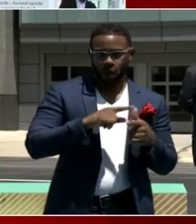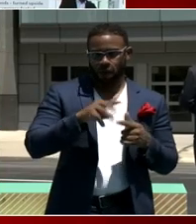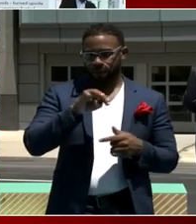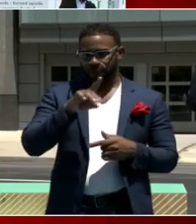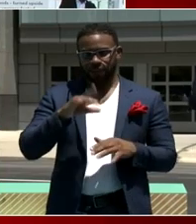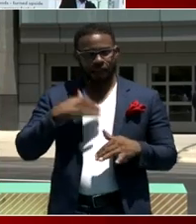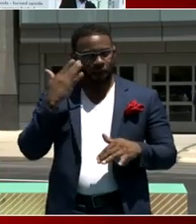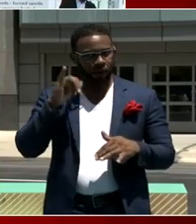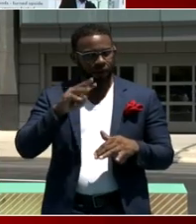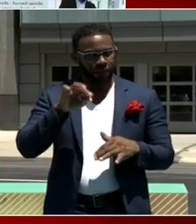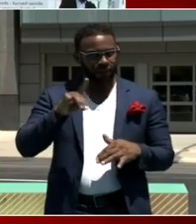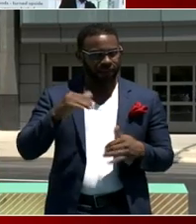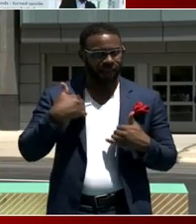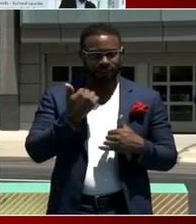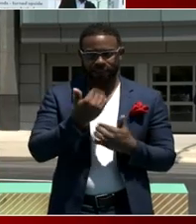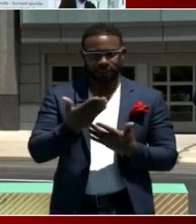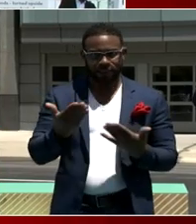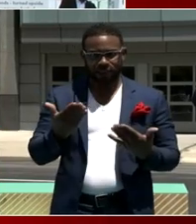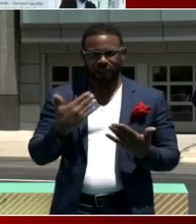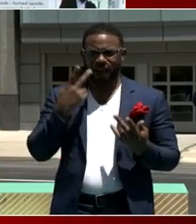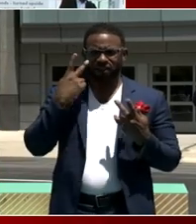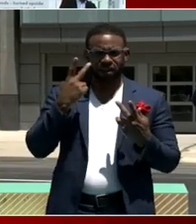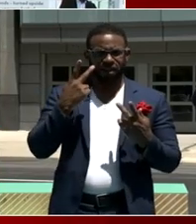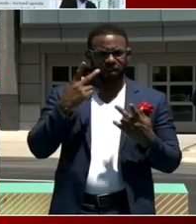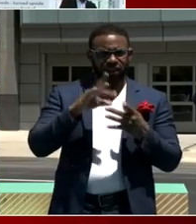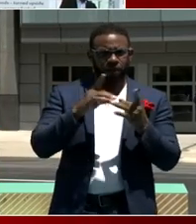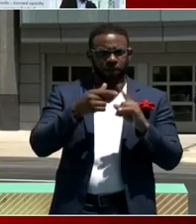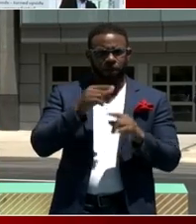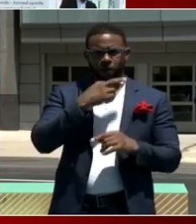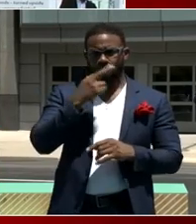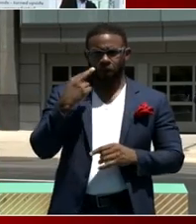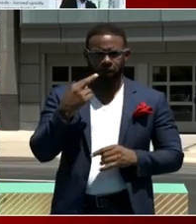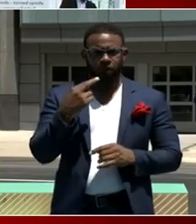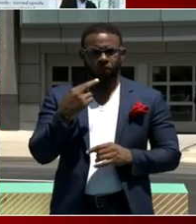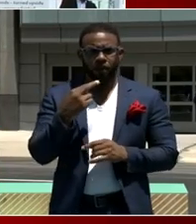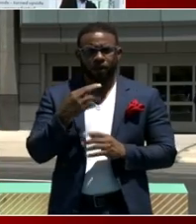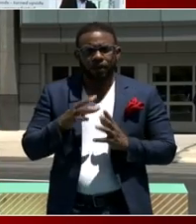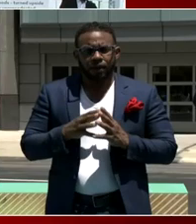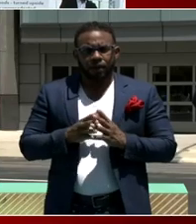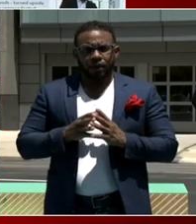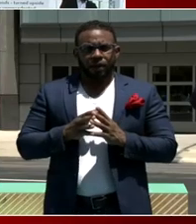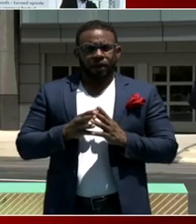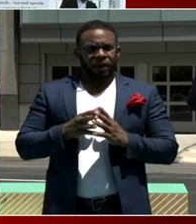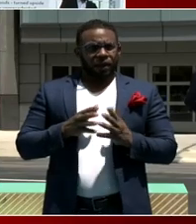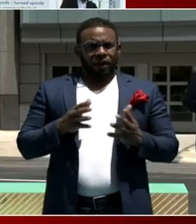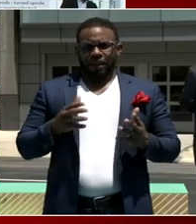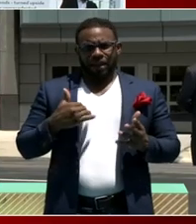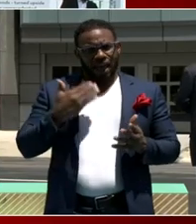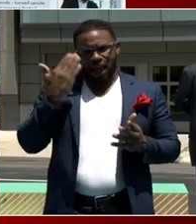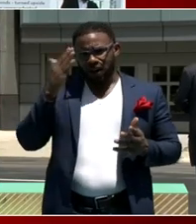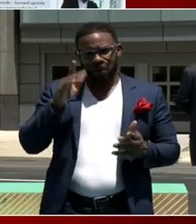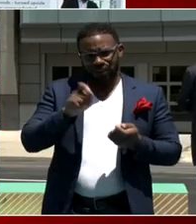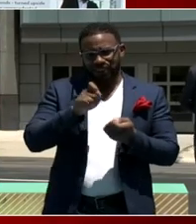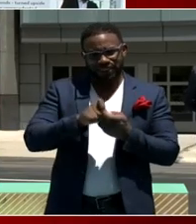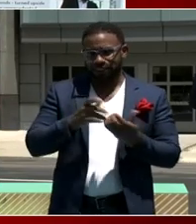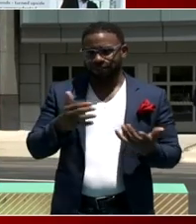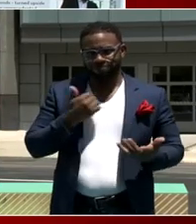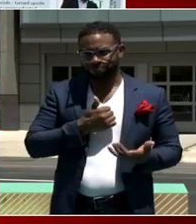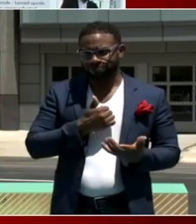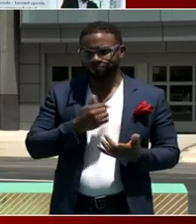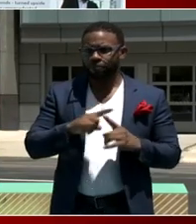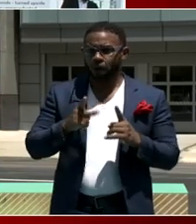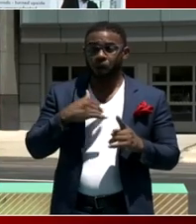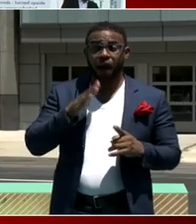MPD. I don't know that MPD has anything. I saw the statement from the restaurant. And I don't know the details,